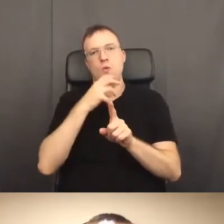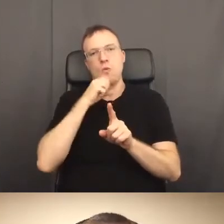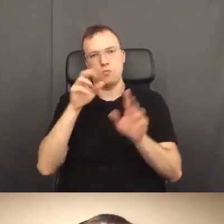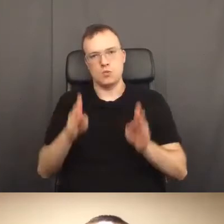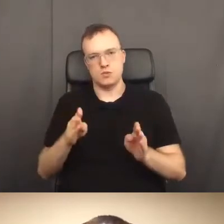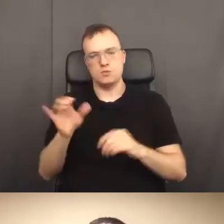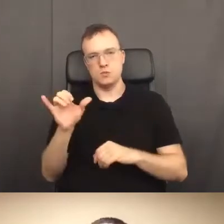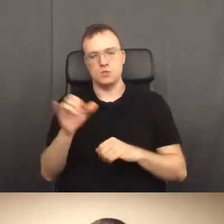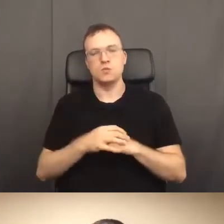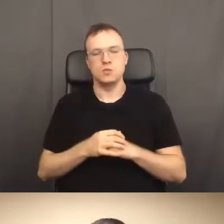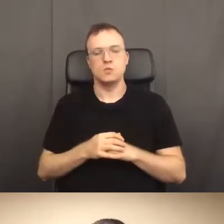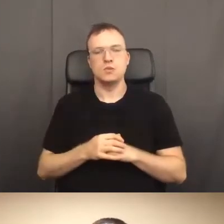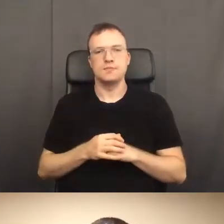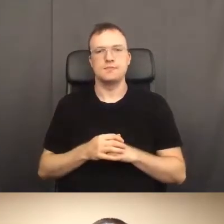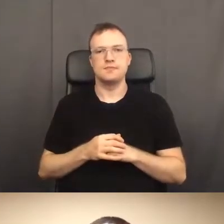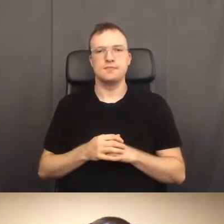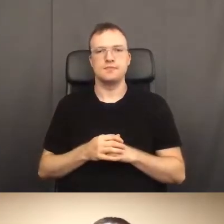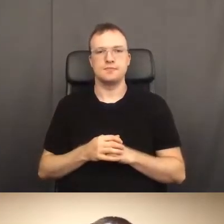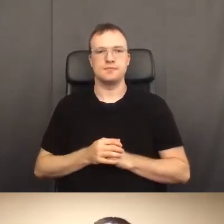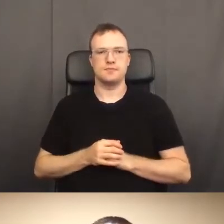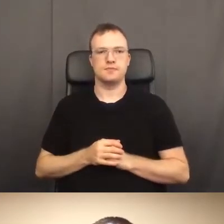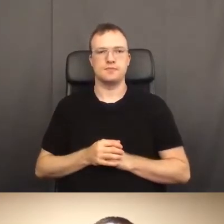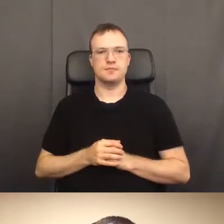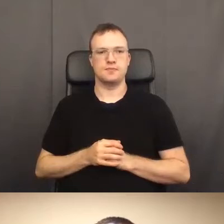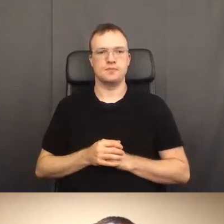Mhm. Yeah. Mhm.